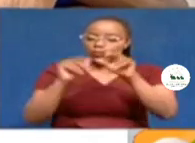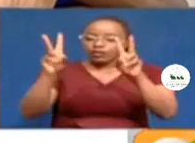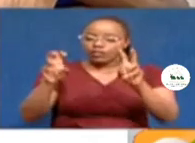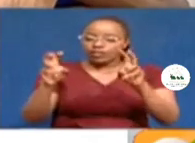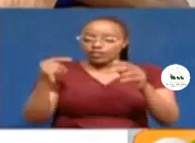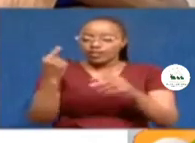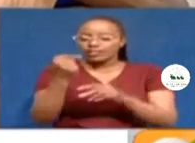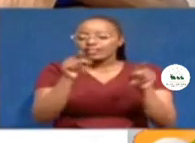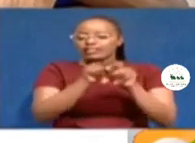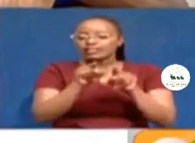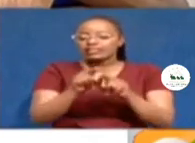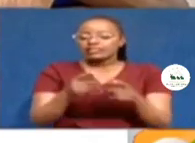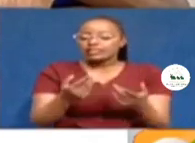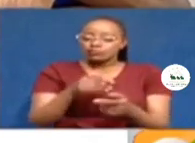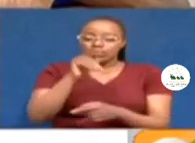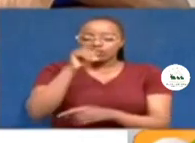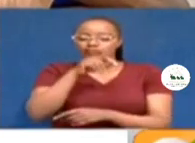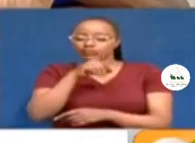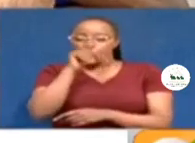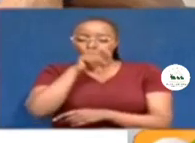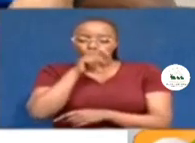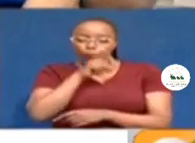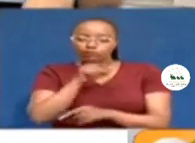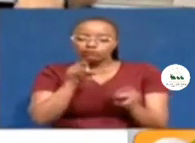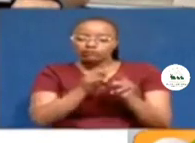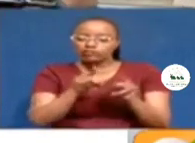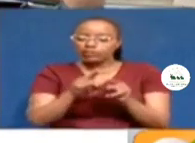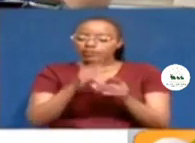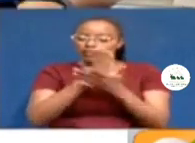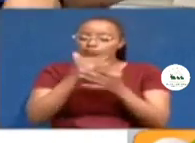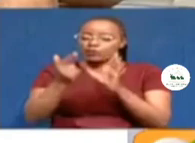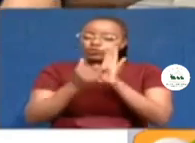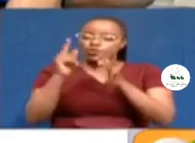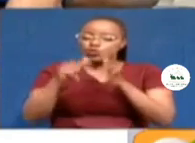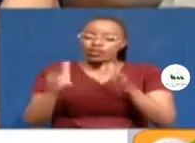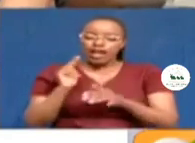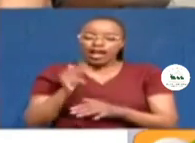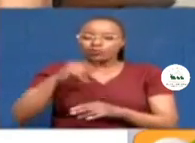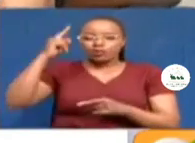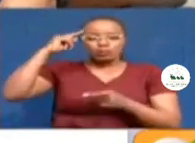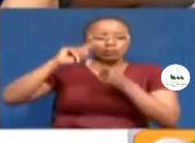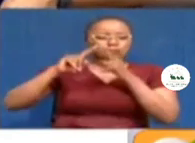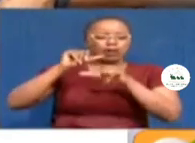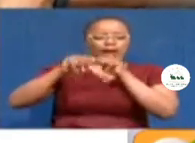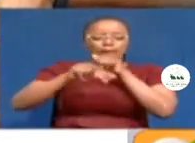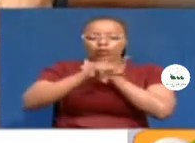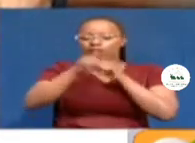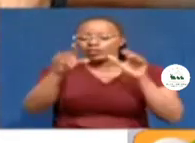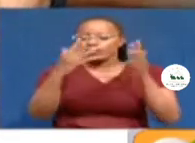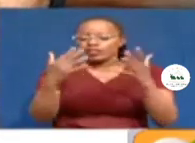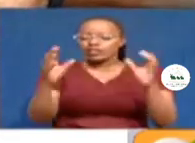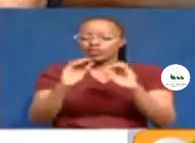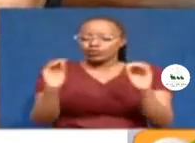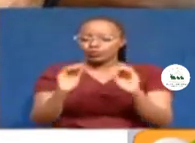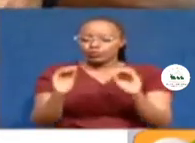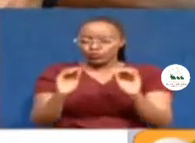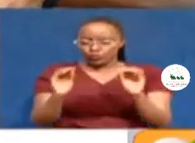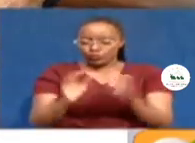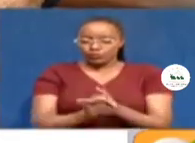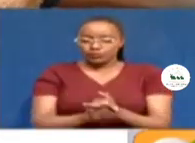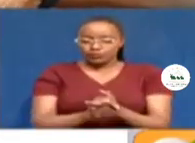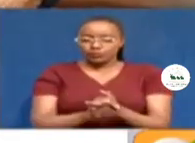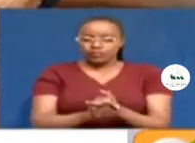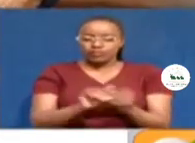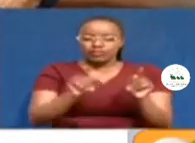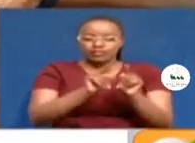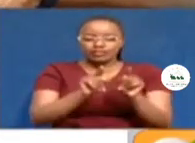like popinjays in a manner that clearly indicates we have not reflected about this thing. And even